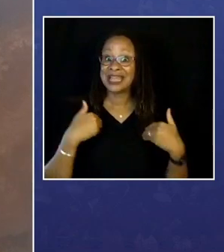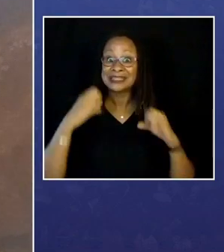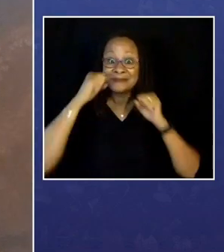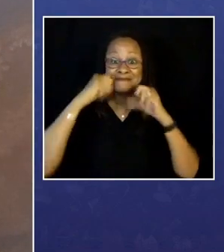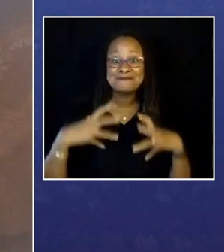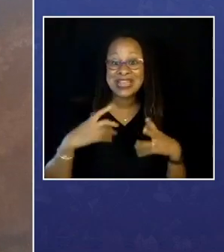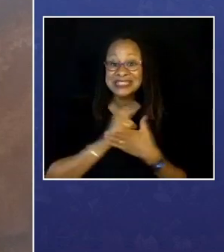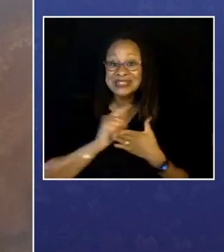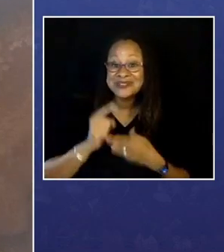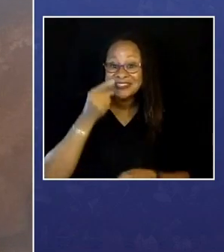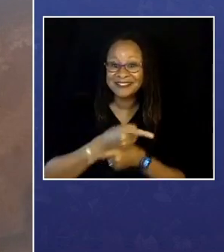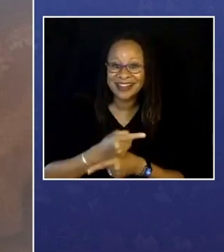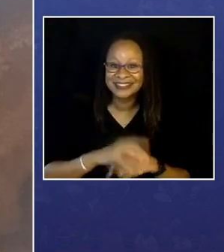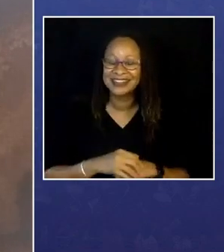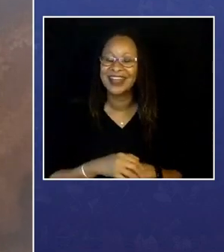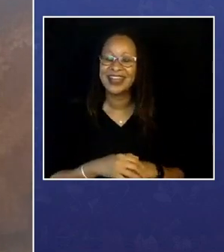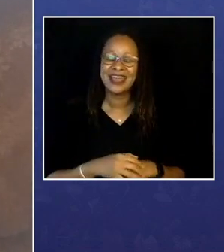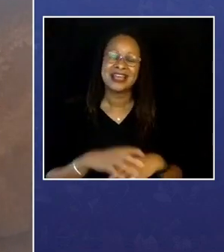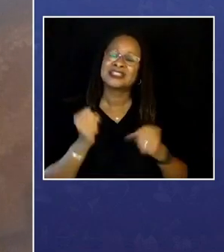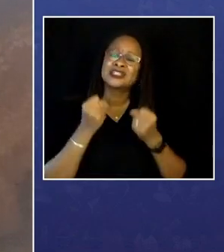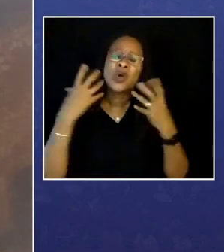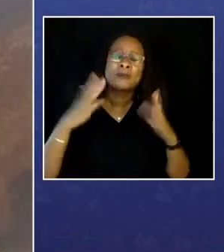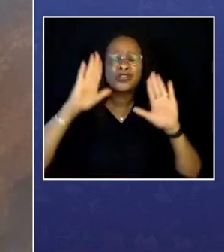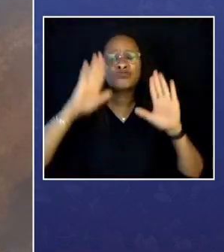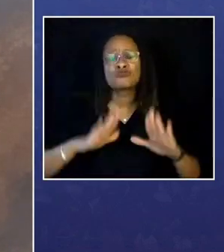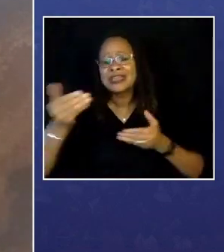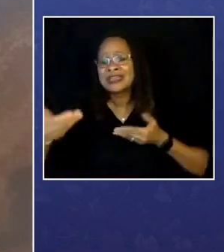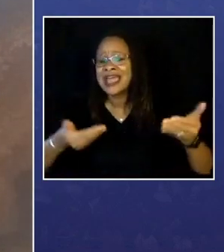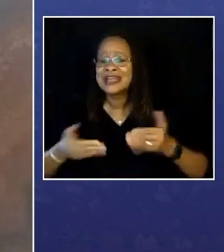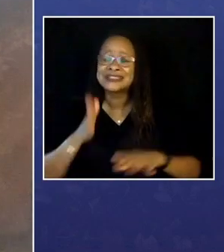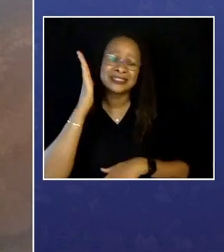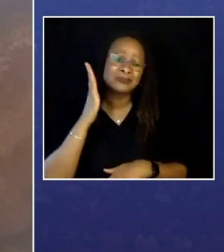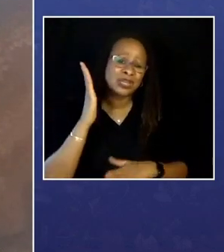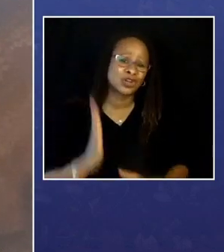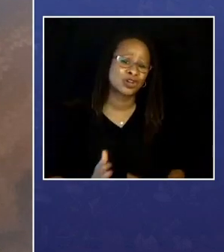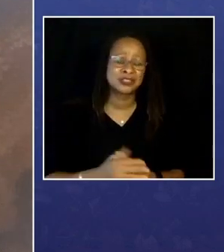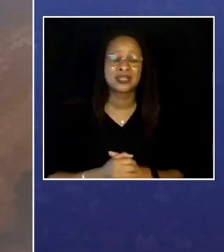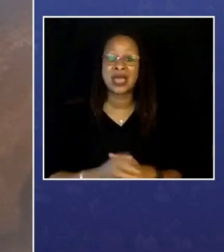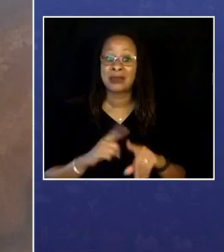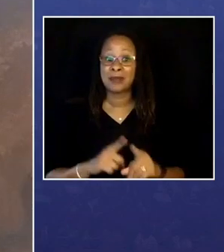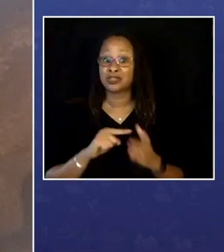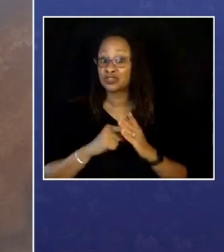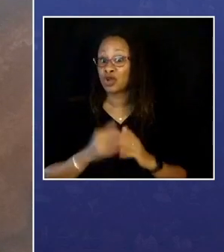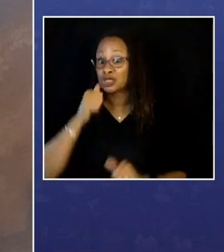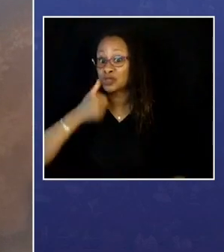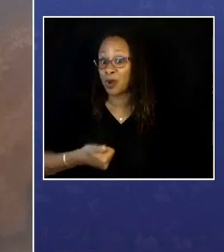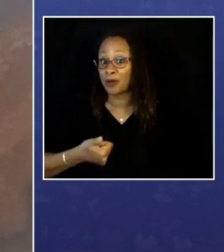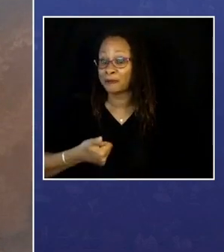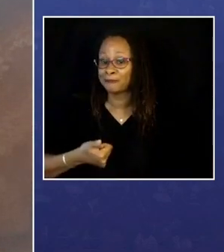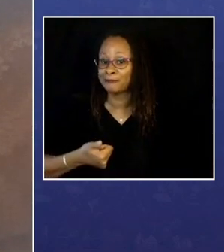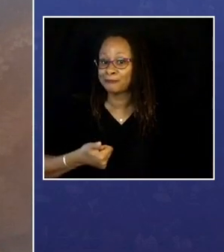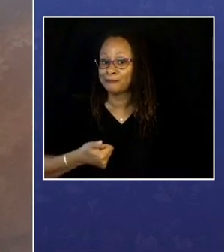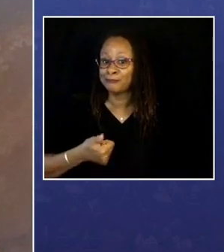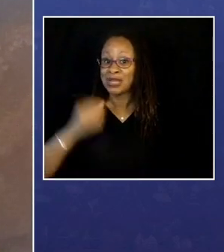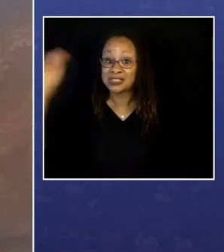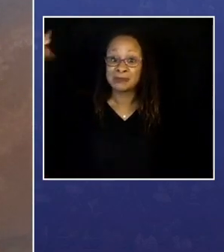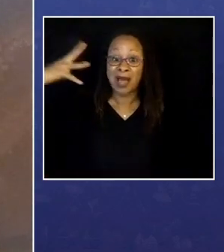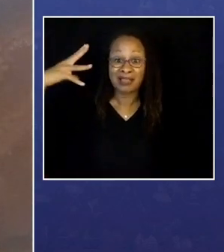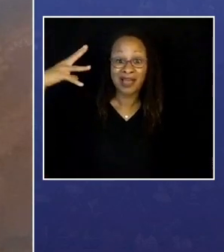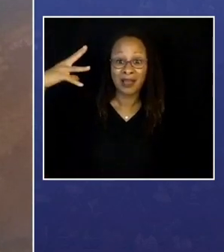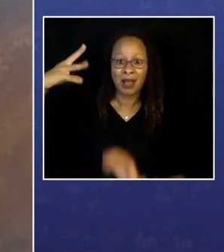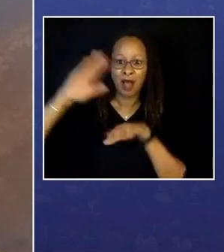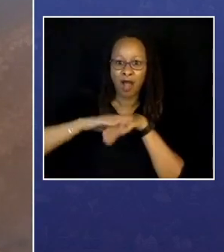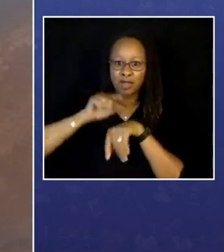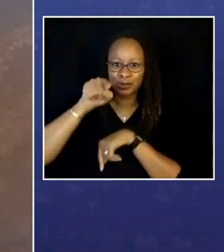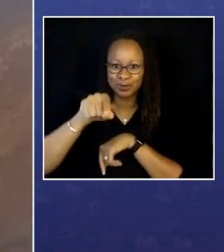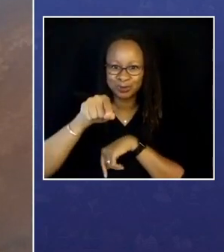has been an amazing week, right? So many great guests and speakers. But starting tomorrow, the spotlight is